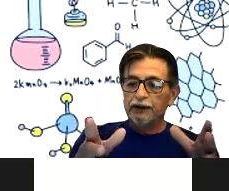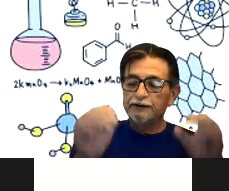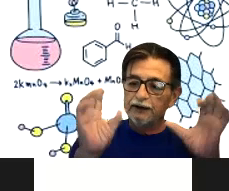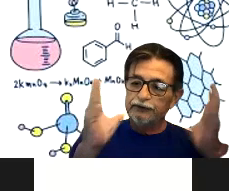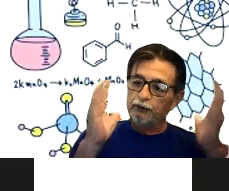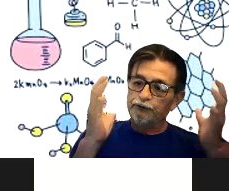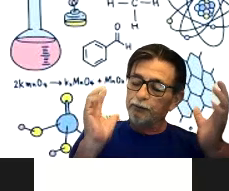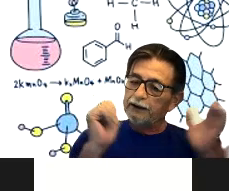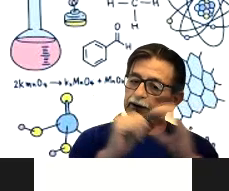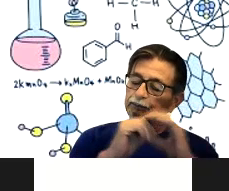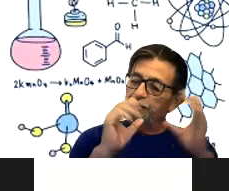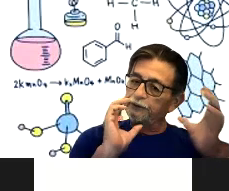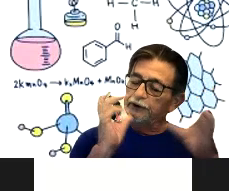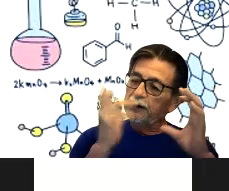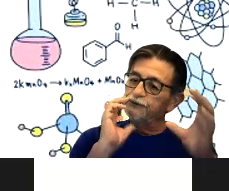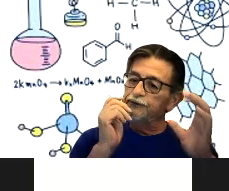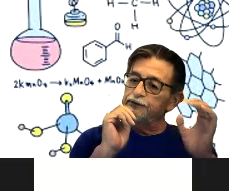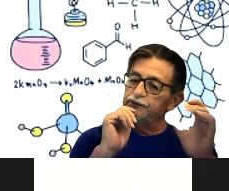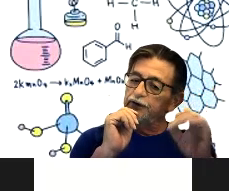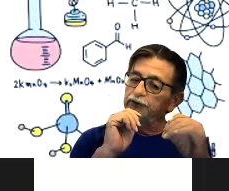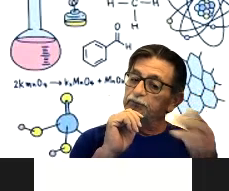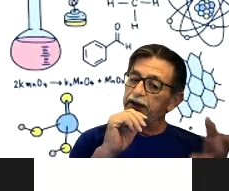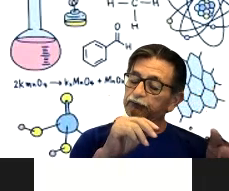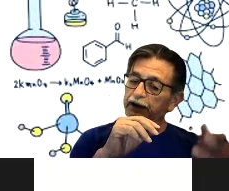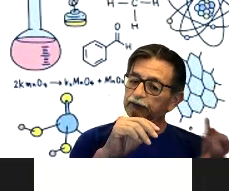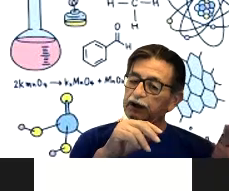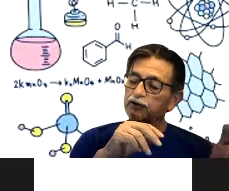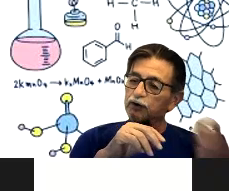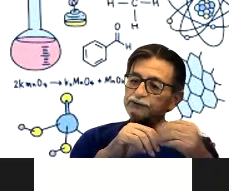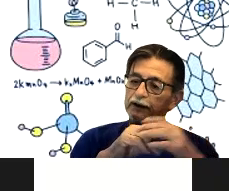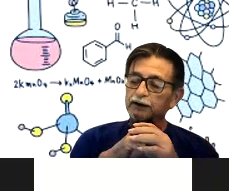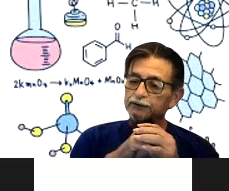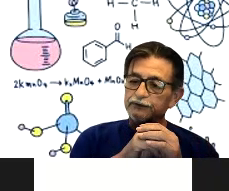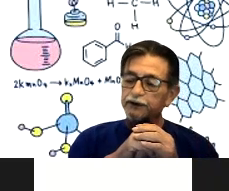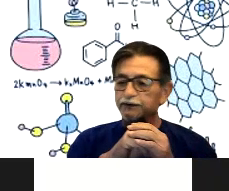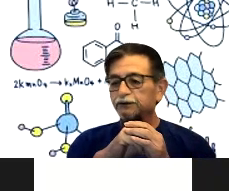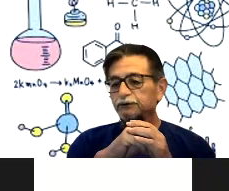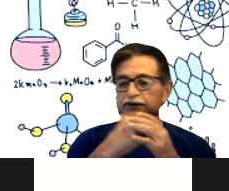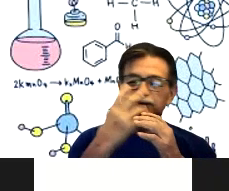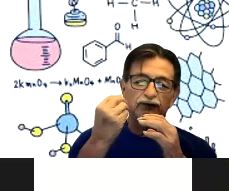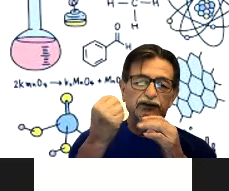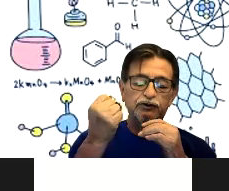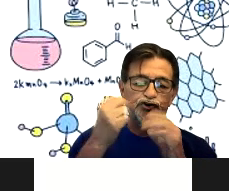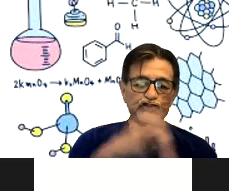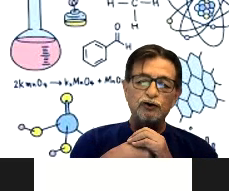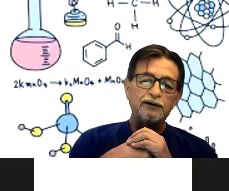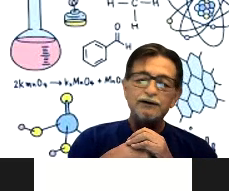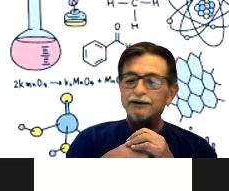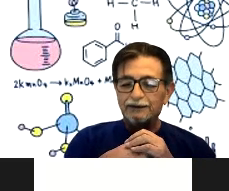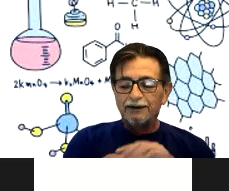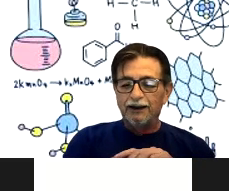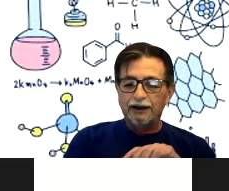Some of you ladies out there with your makeup and your cleansers and stuff may even have a hydroxide cleanser. They tend to dissolve the